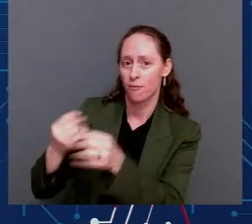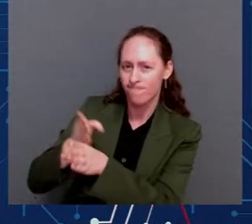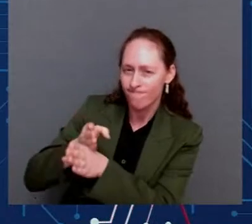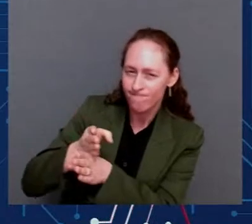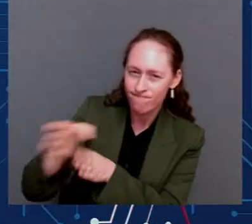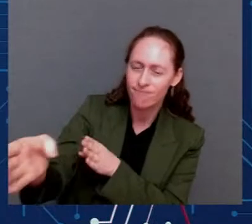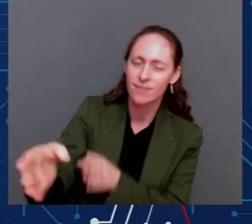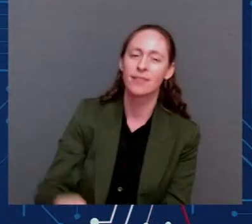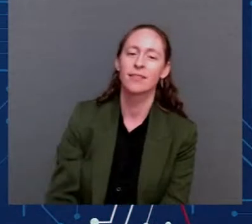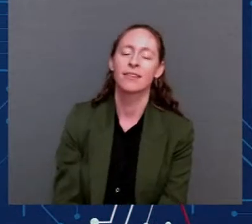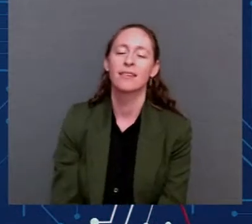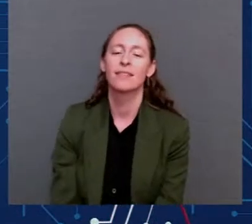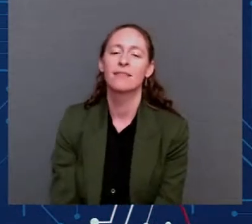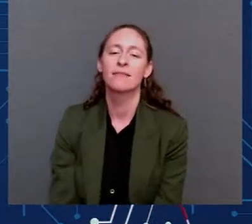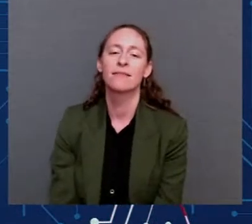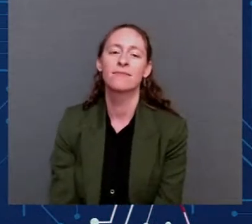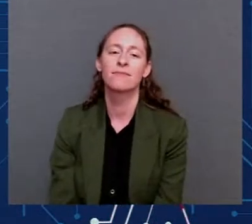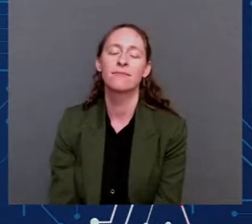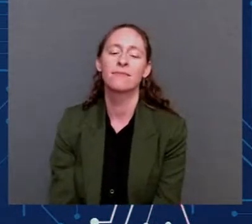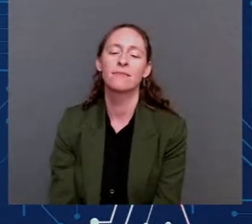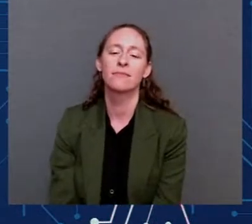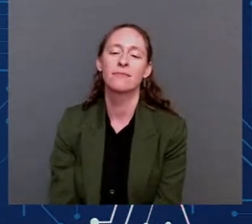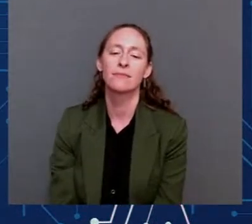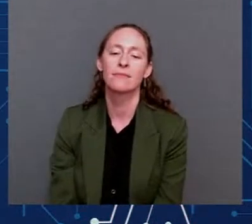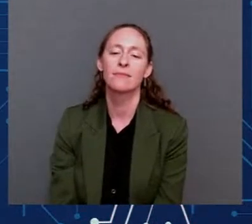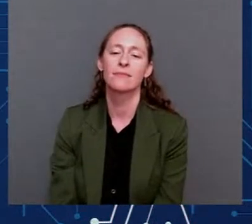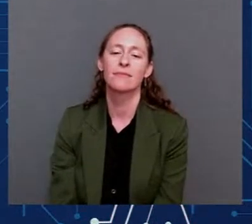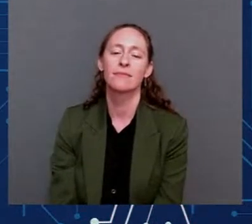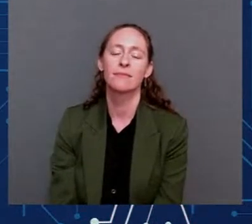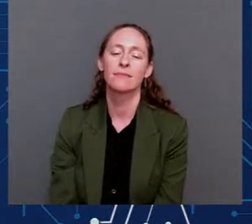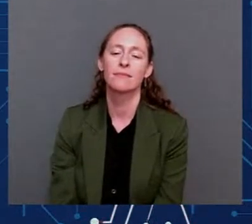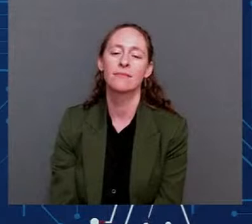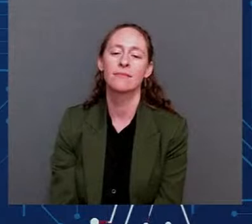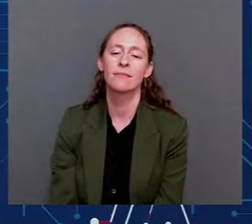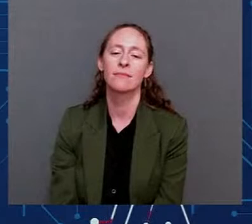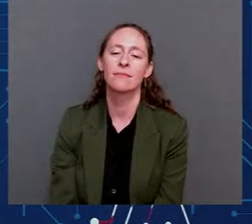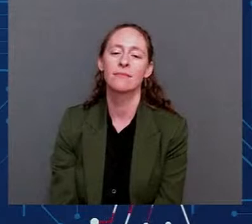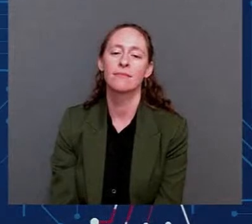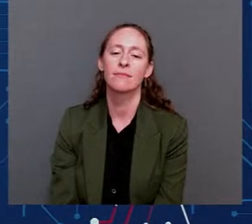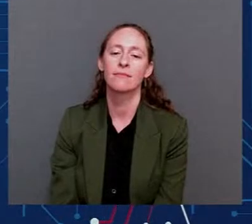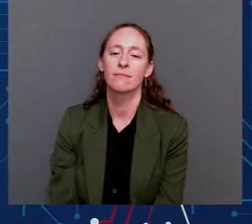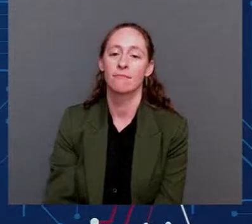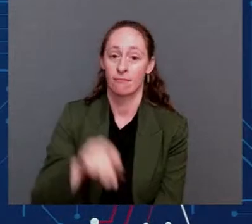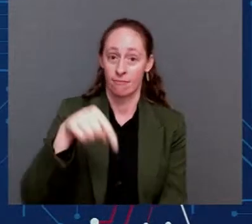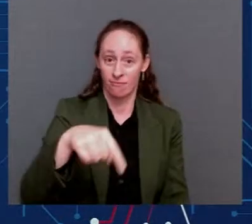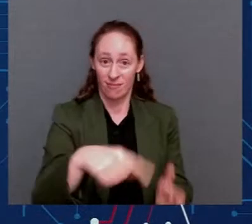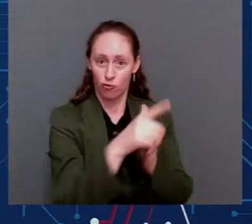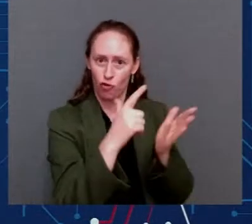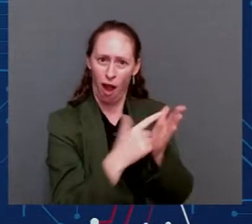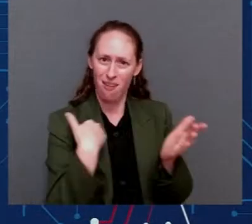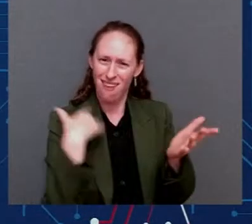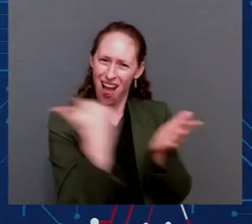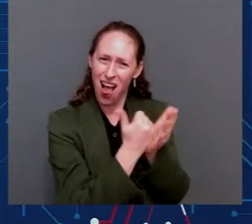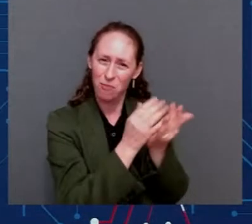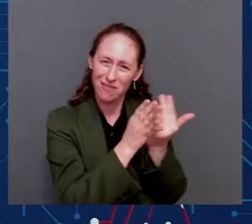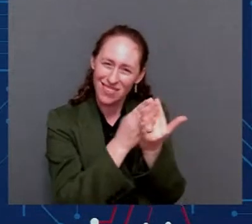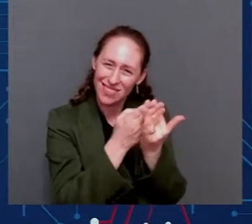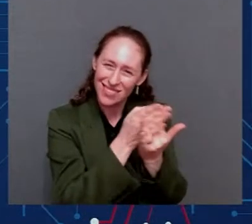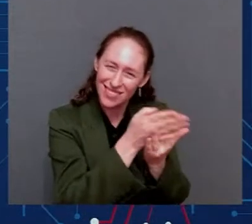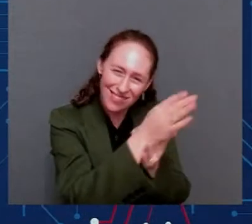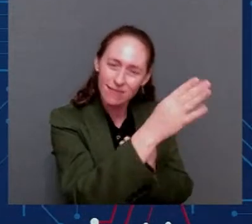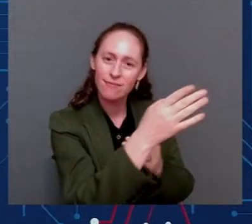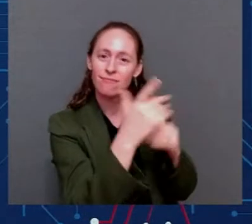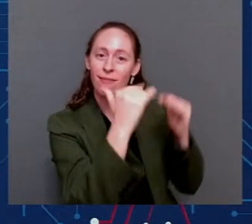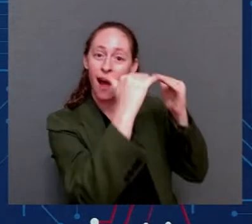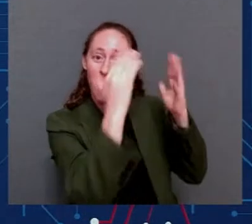which I helped introduce in the House, is really a critical moment. A semiconductor investment tax credit called the